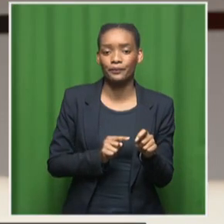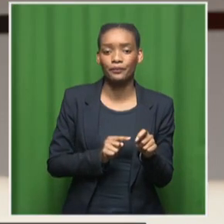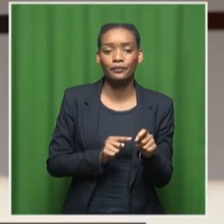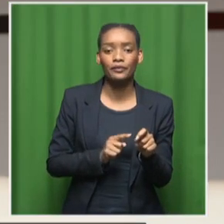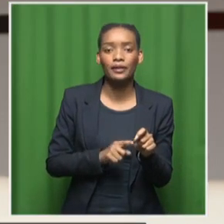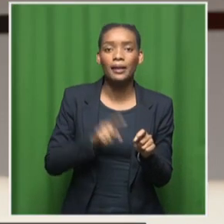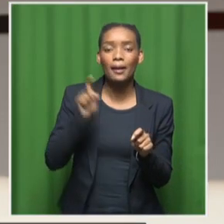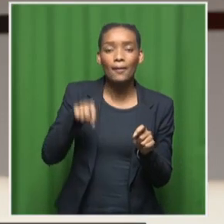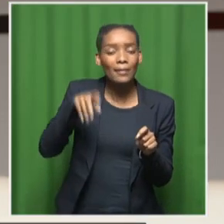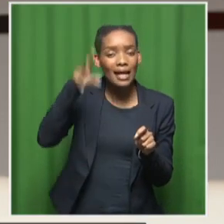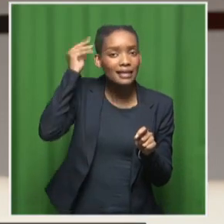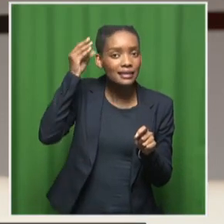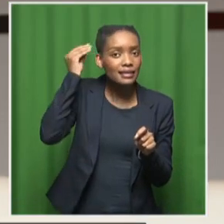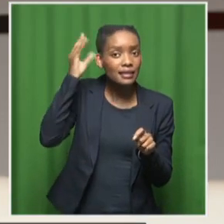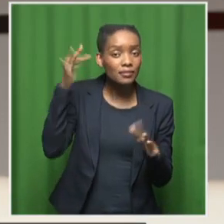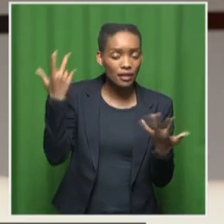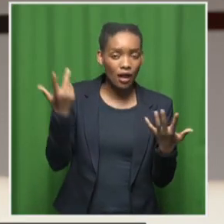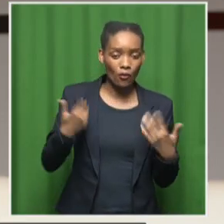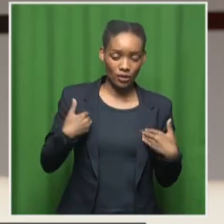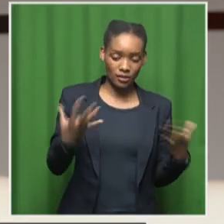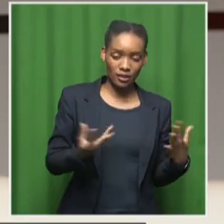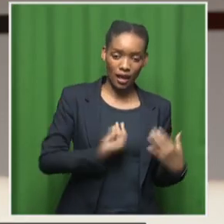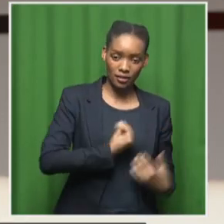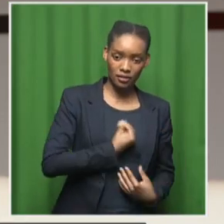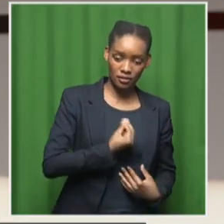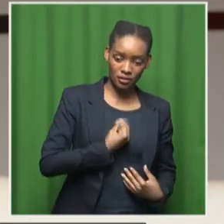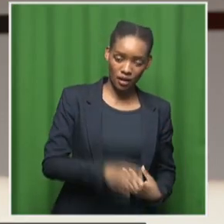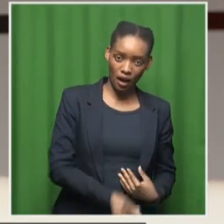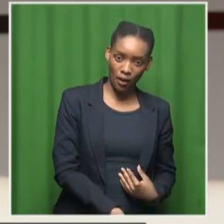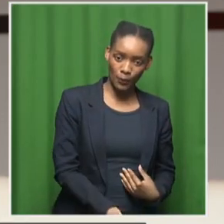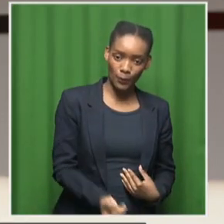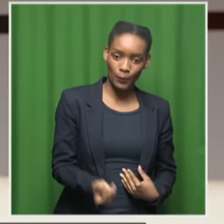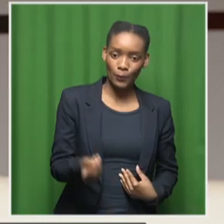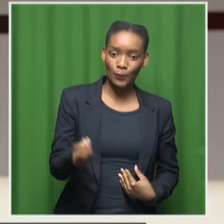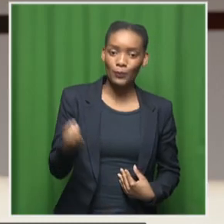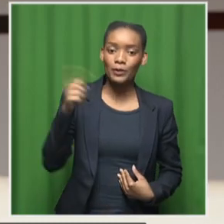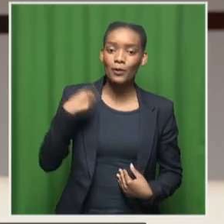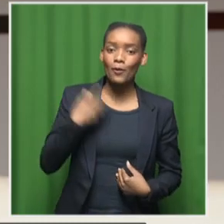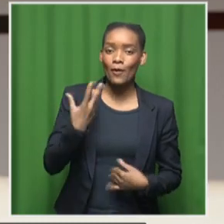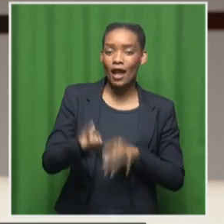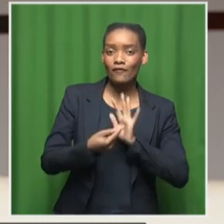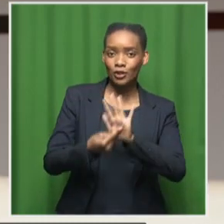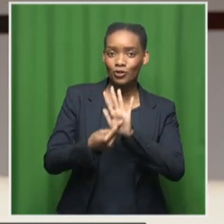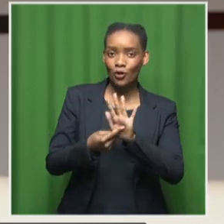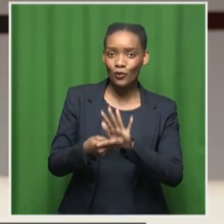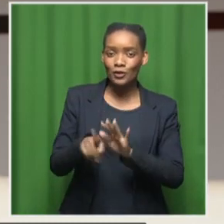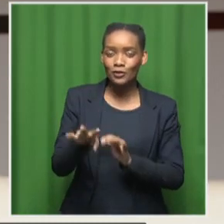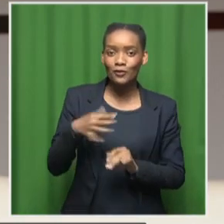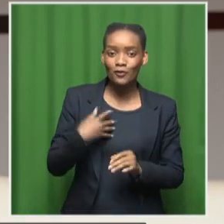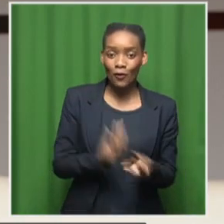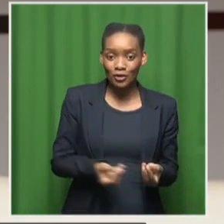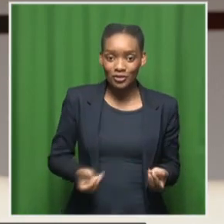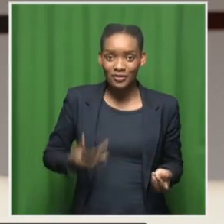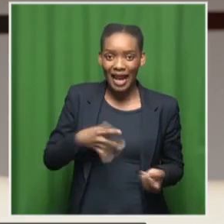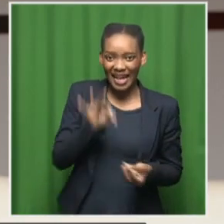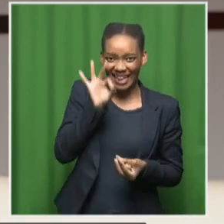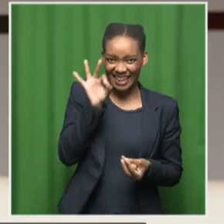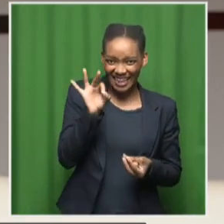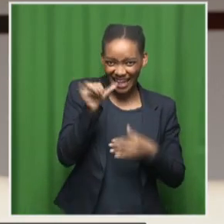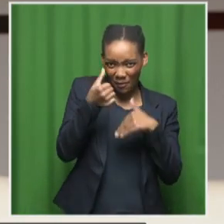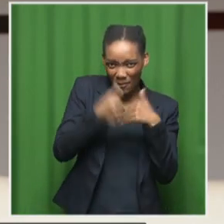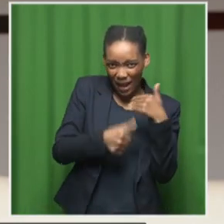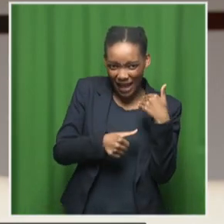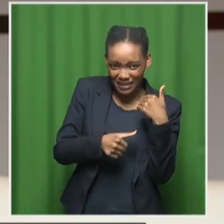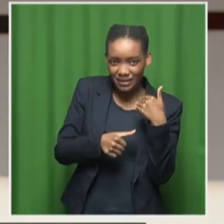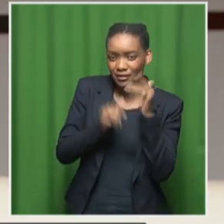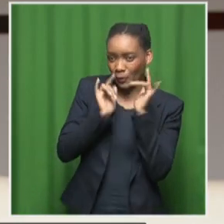should be experienced at the earliest age possible. So we have theatre shows for children as young as 3 months up until